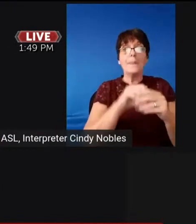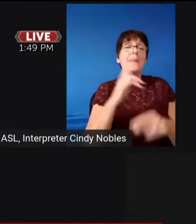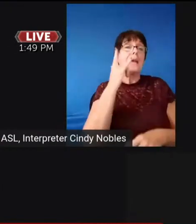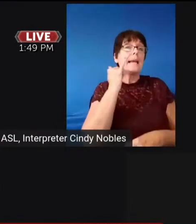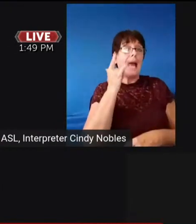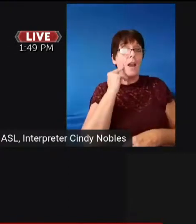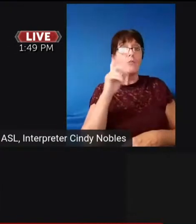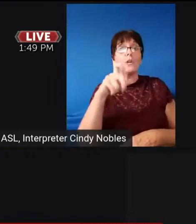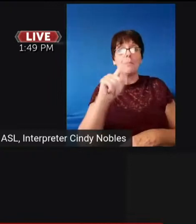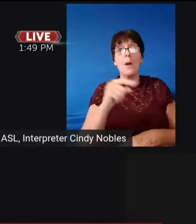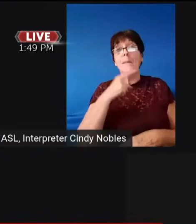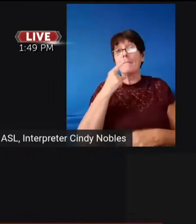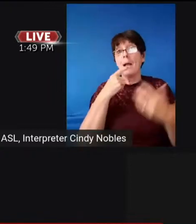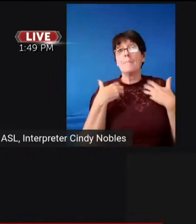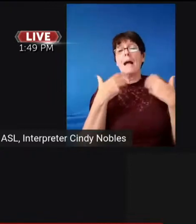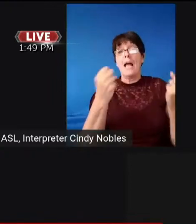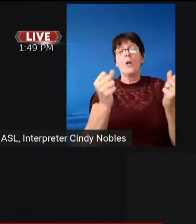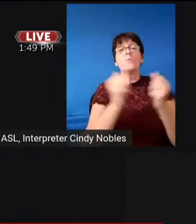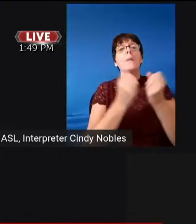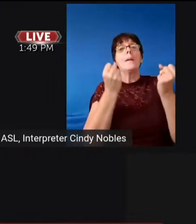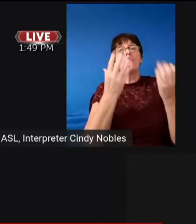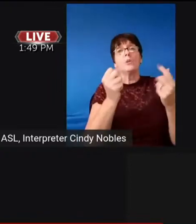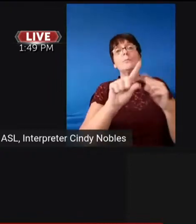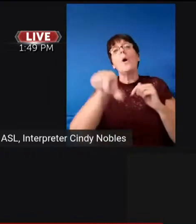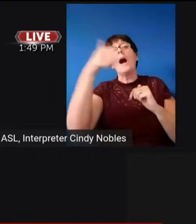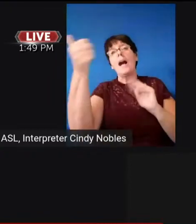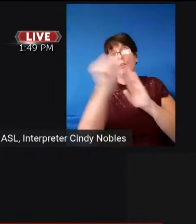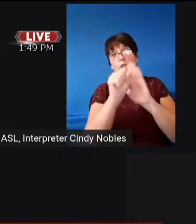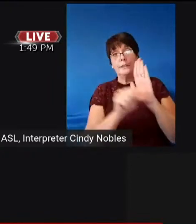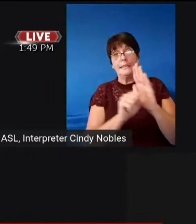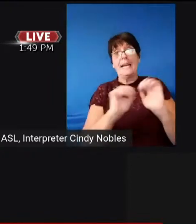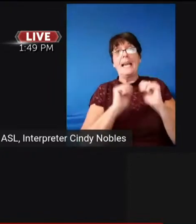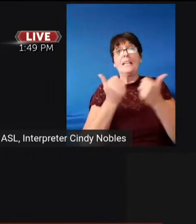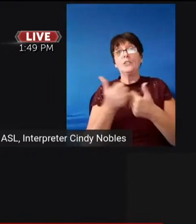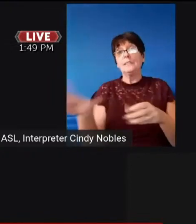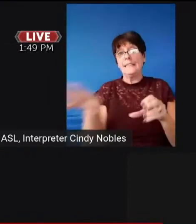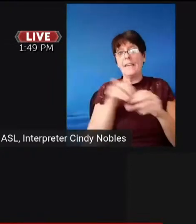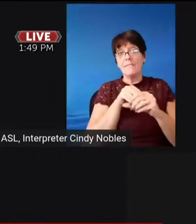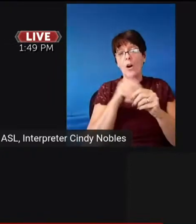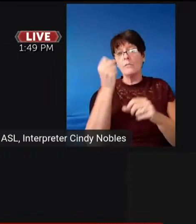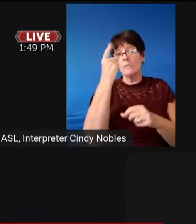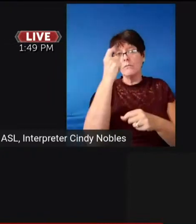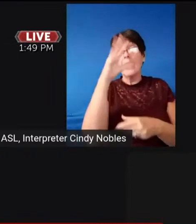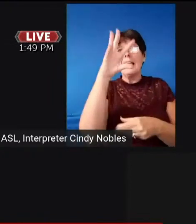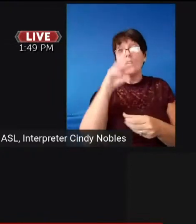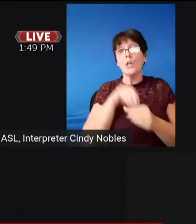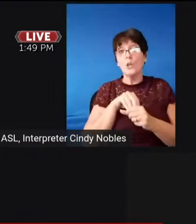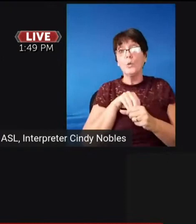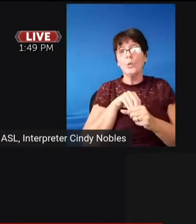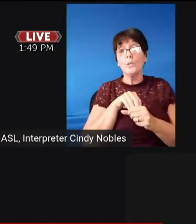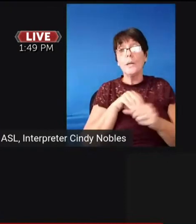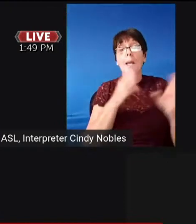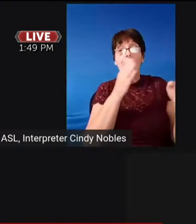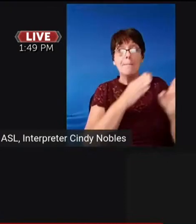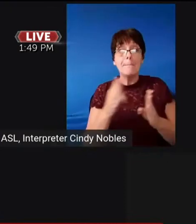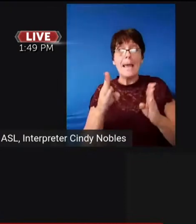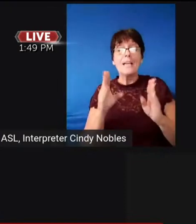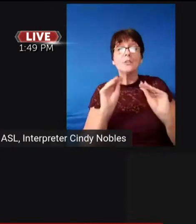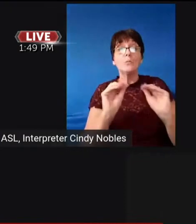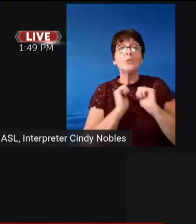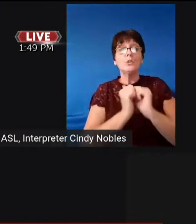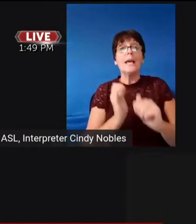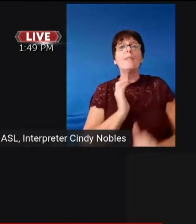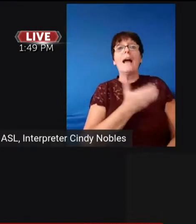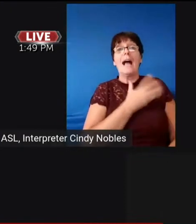of Public Health with multiple other state agencies involved, including plans to put together our